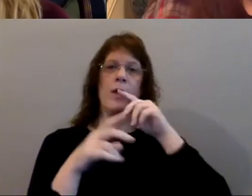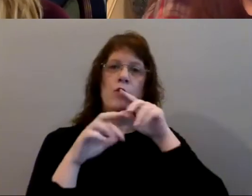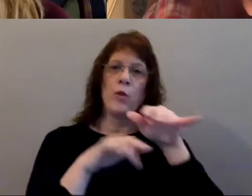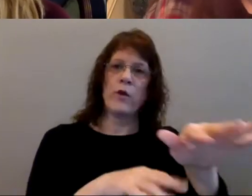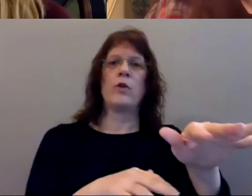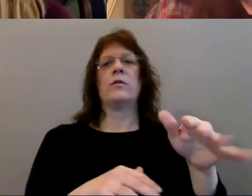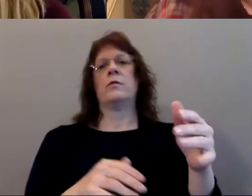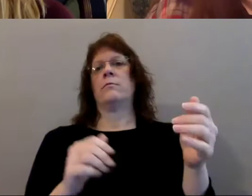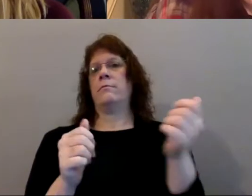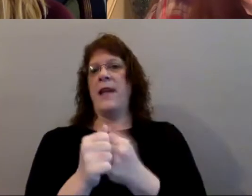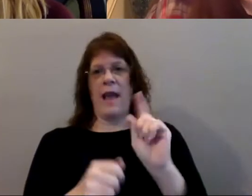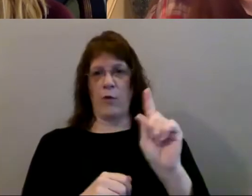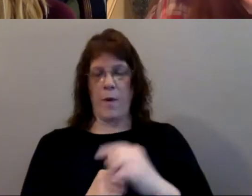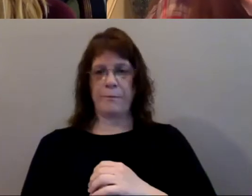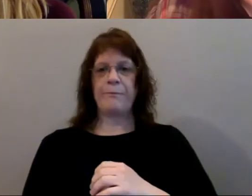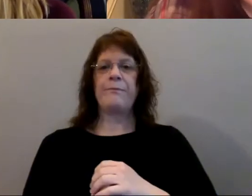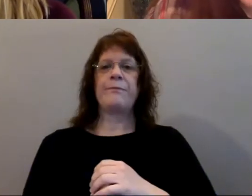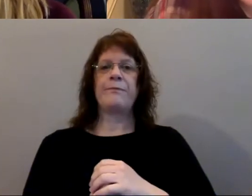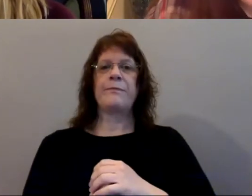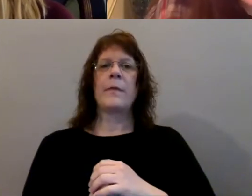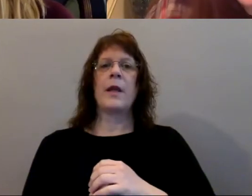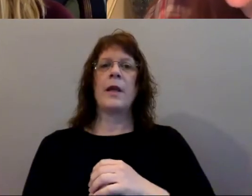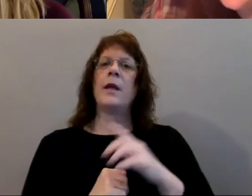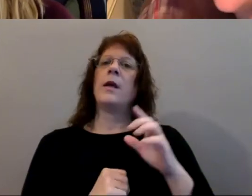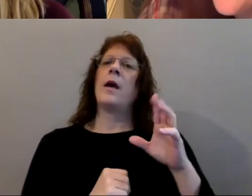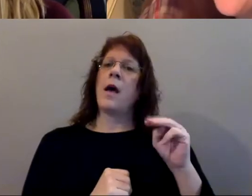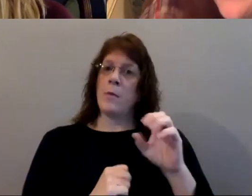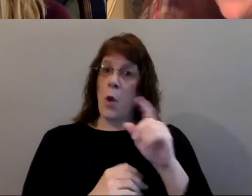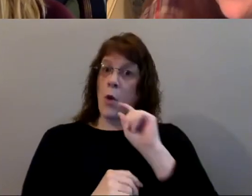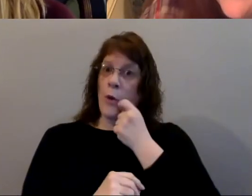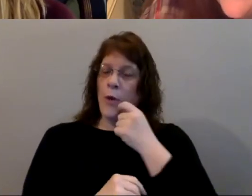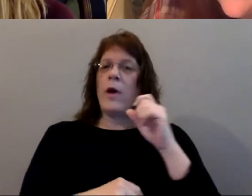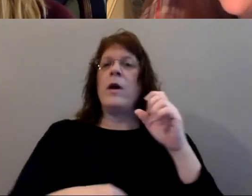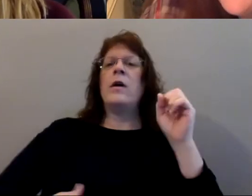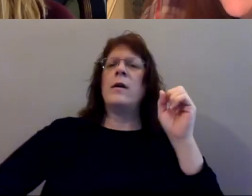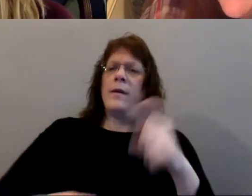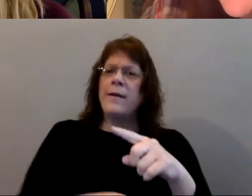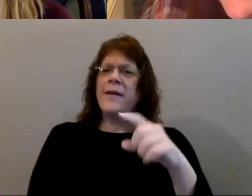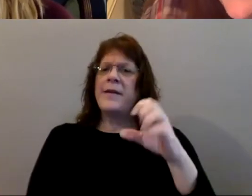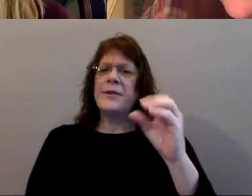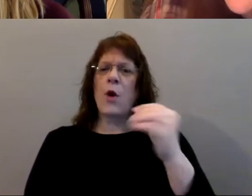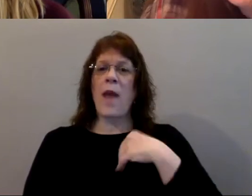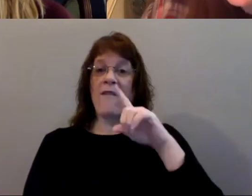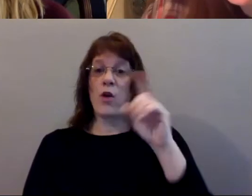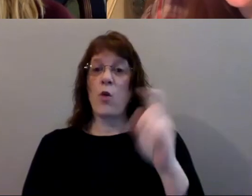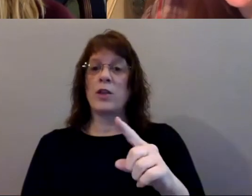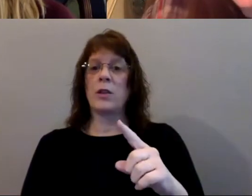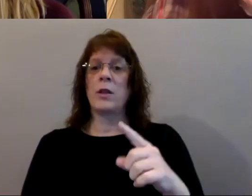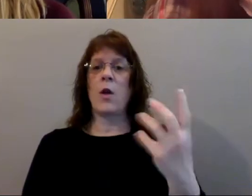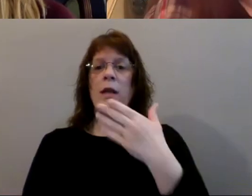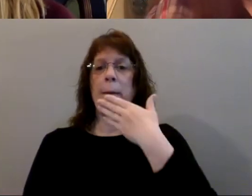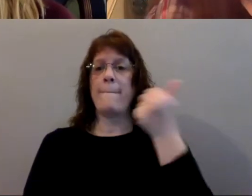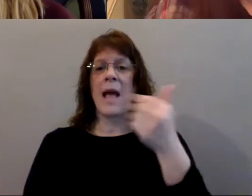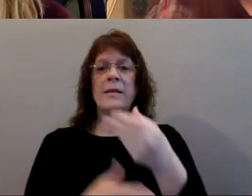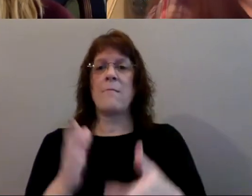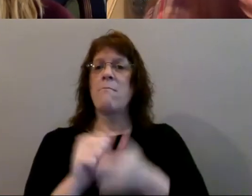everywhere. Cool. So very cool. So we've got a question. What are the best and